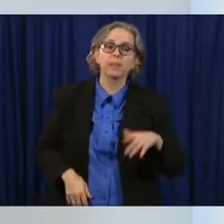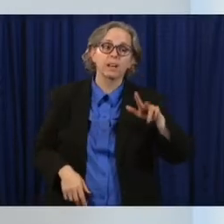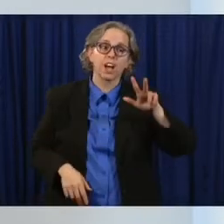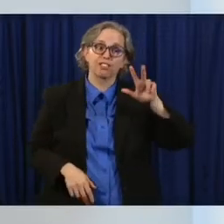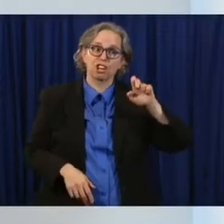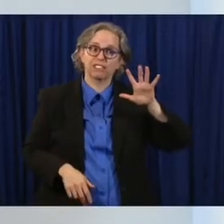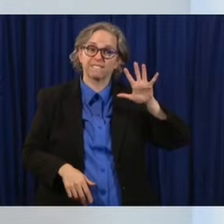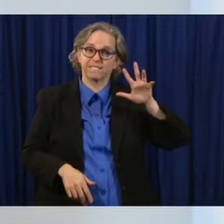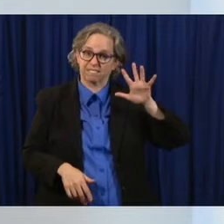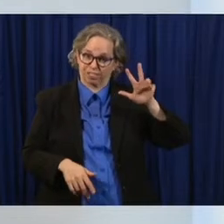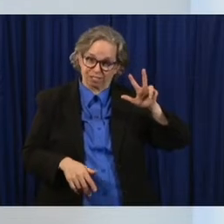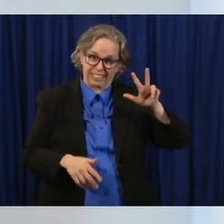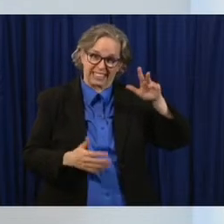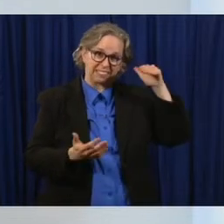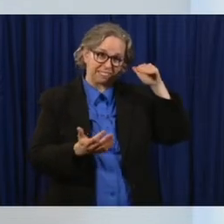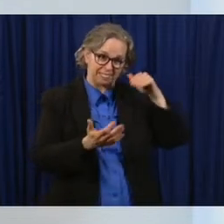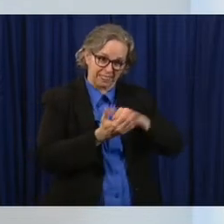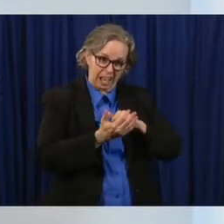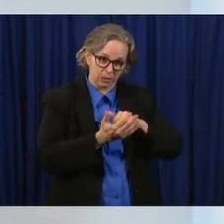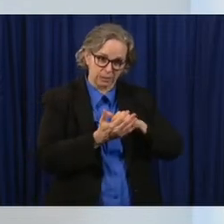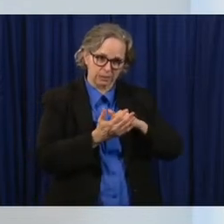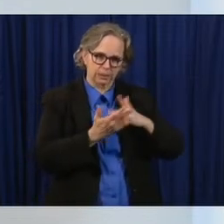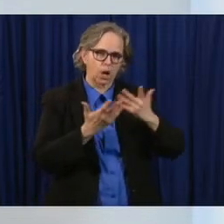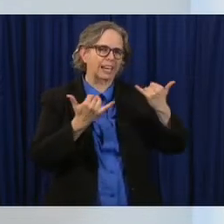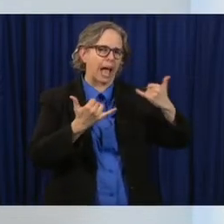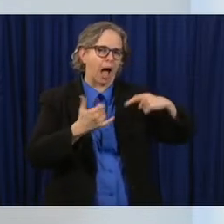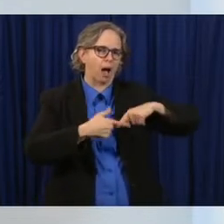353,000 pending,